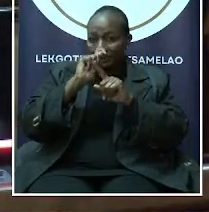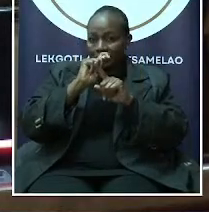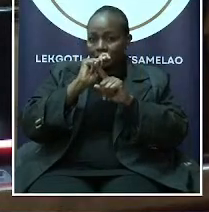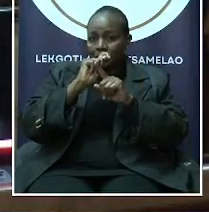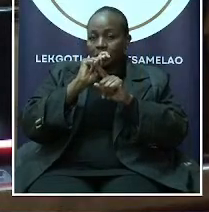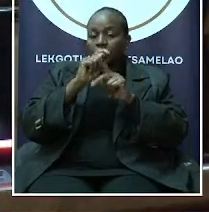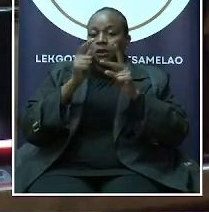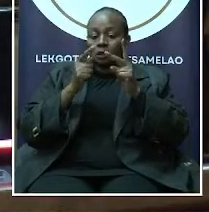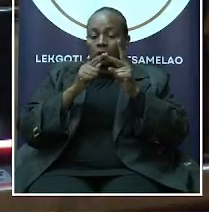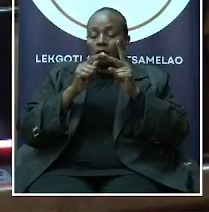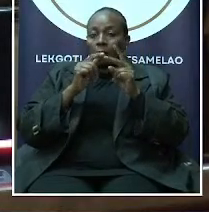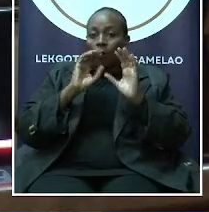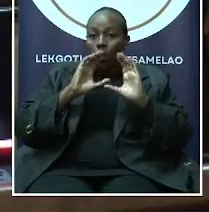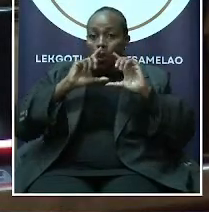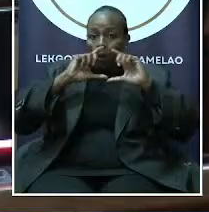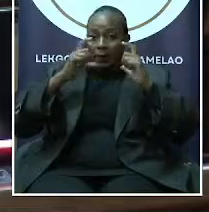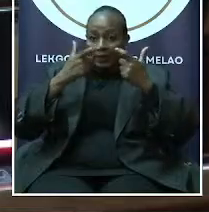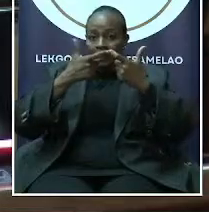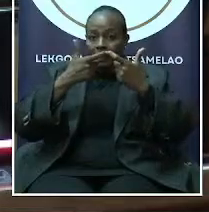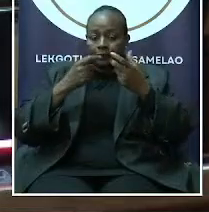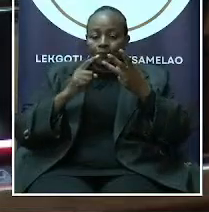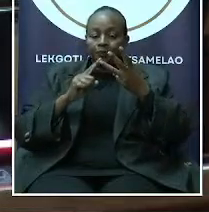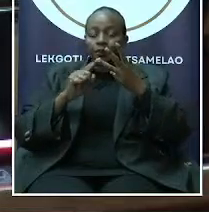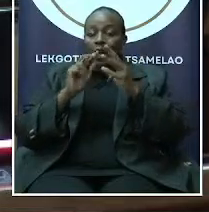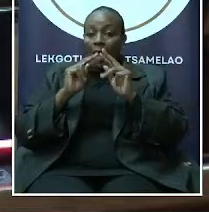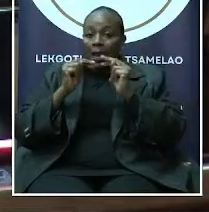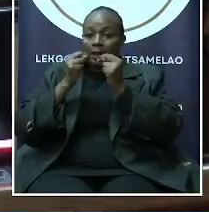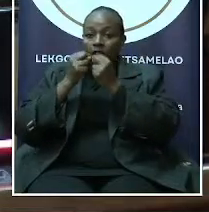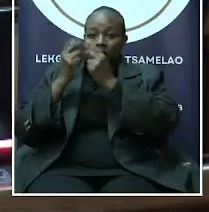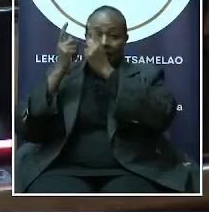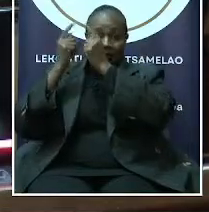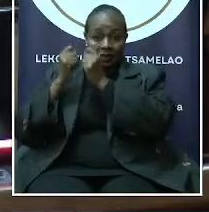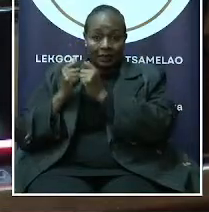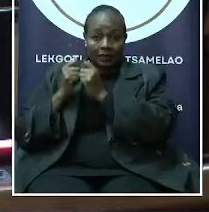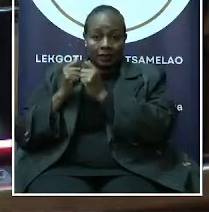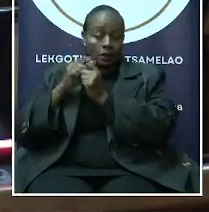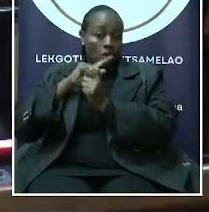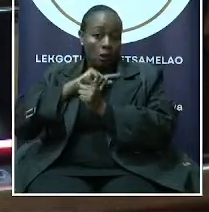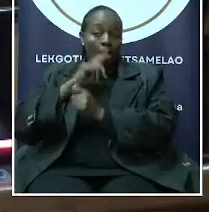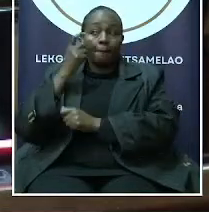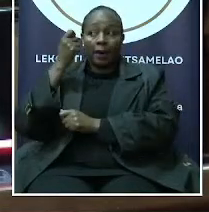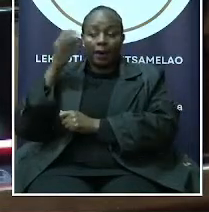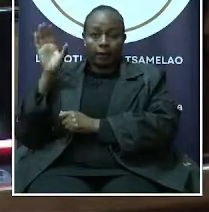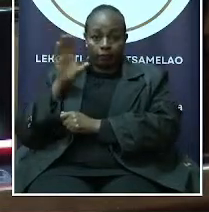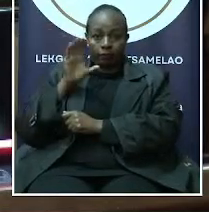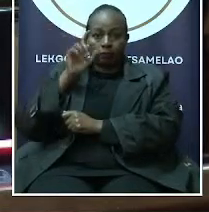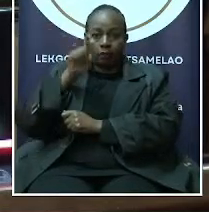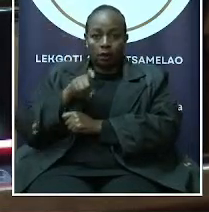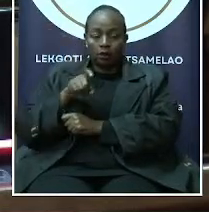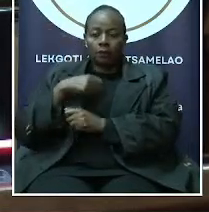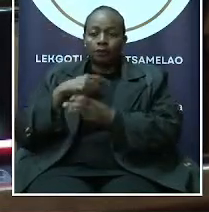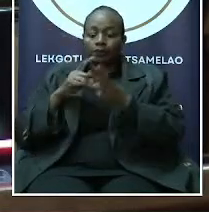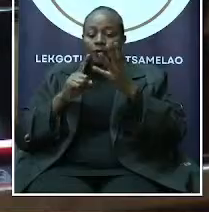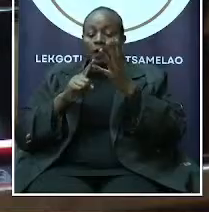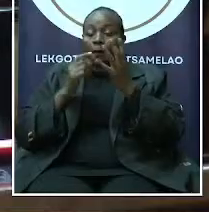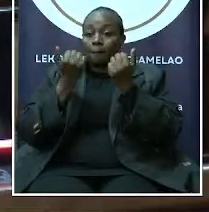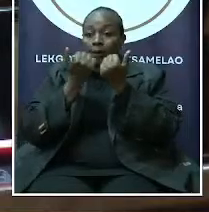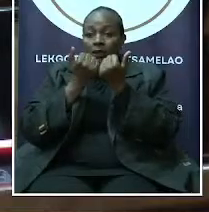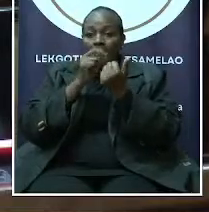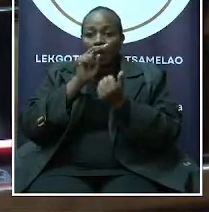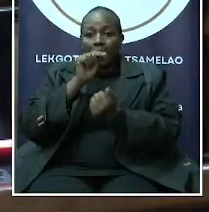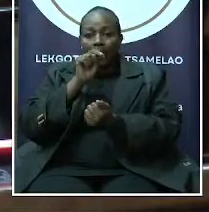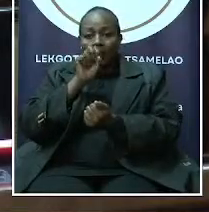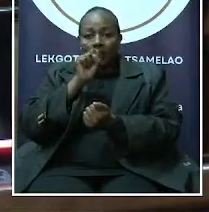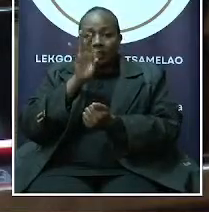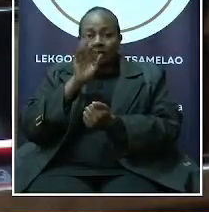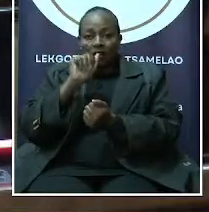the Portfolio Committee, National Treasury, because colleagues, money must come, NSFAS, the